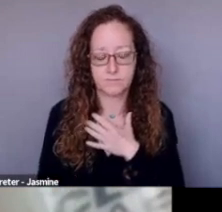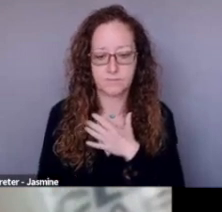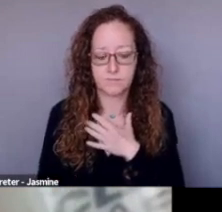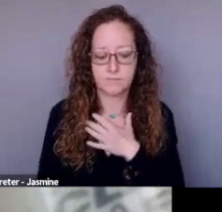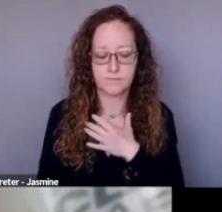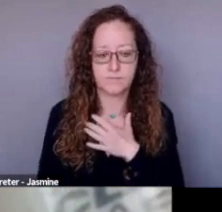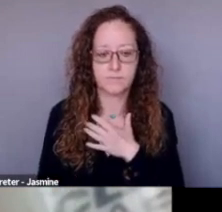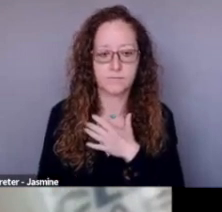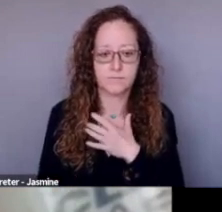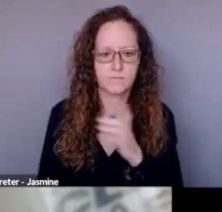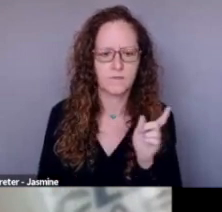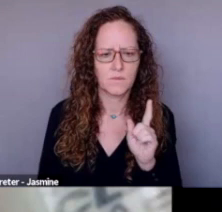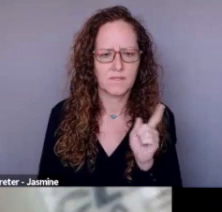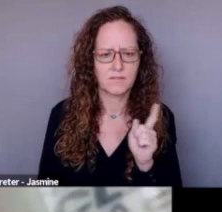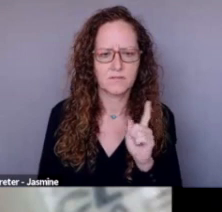where could I do it from?